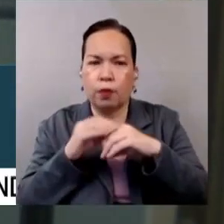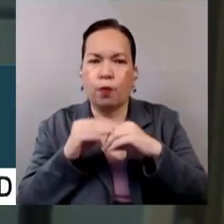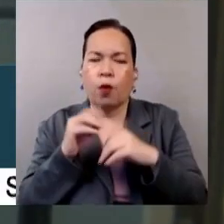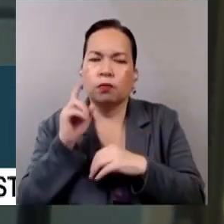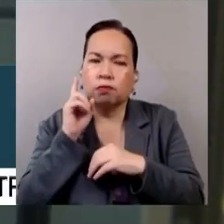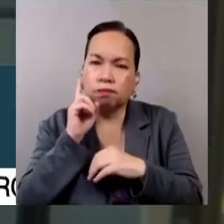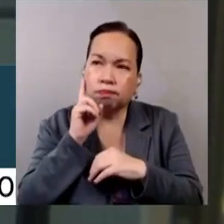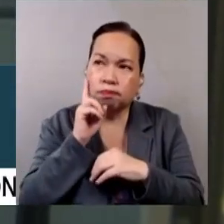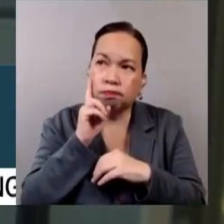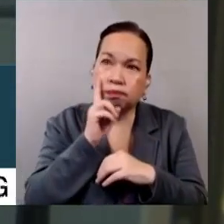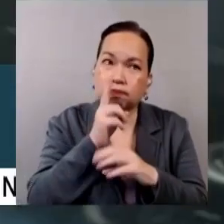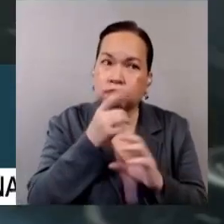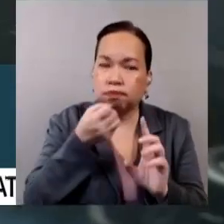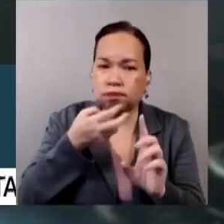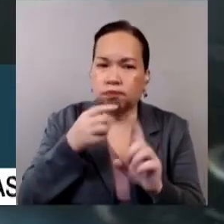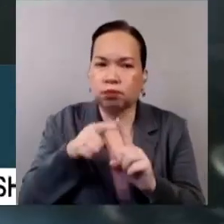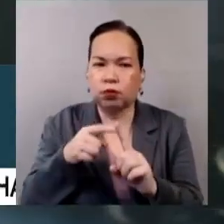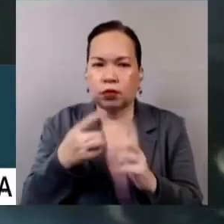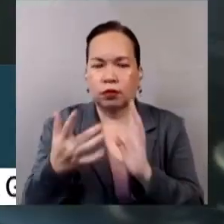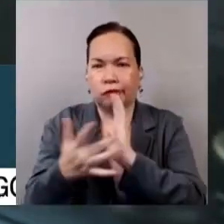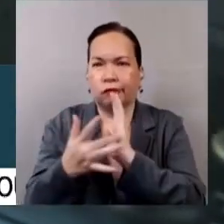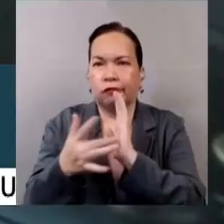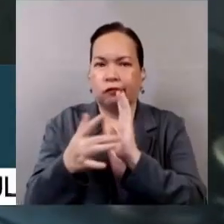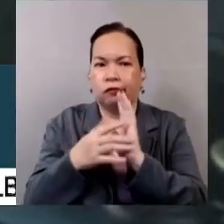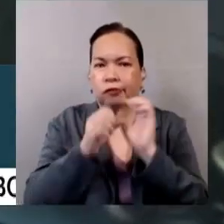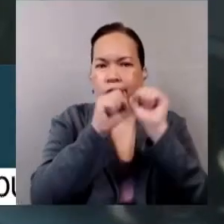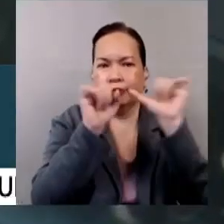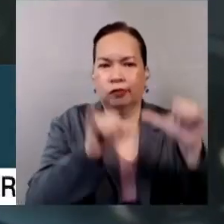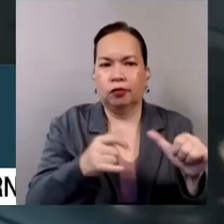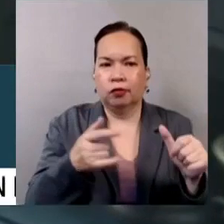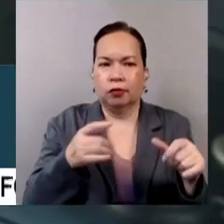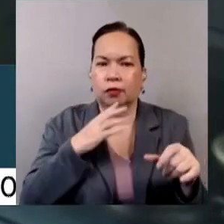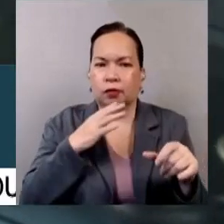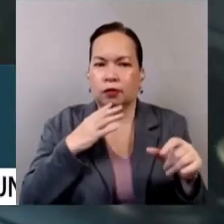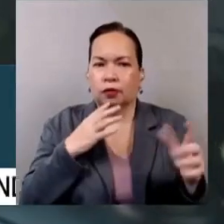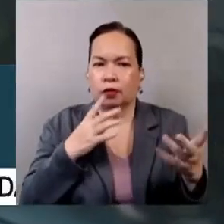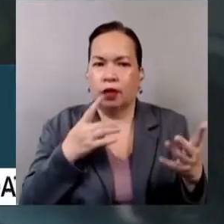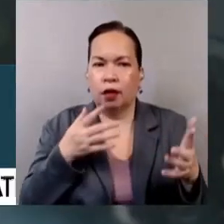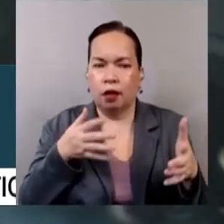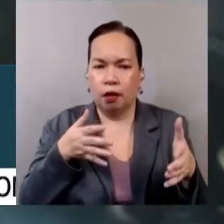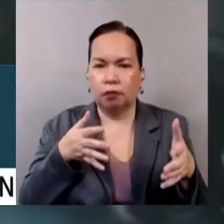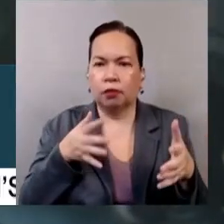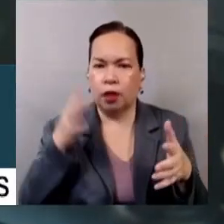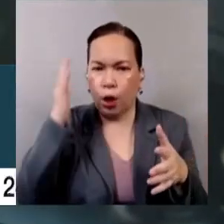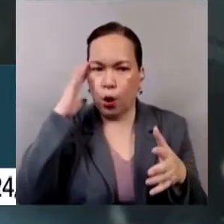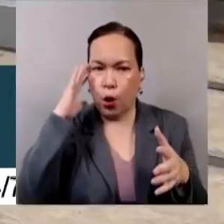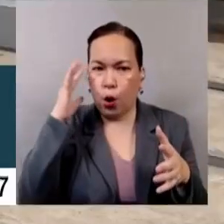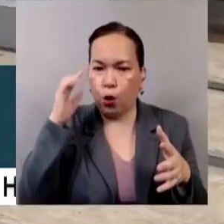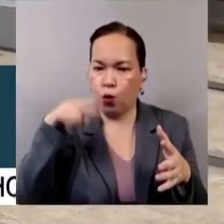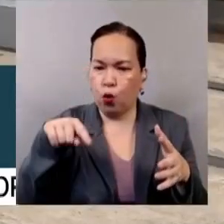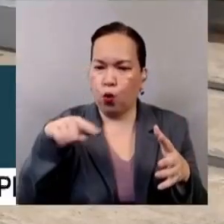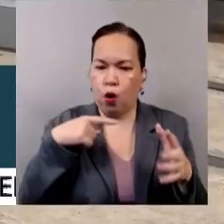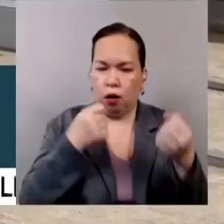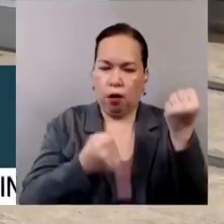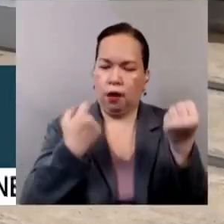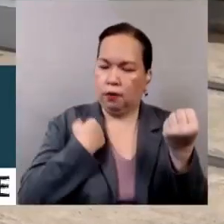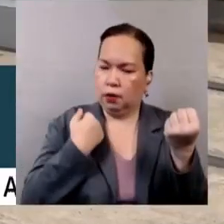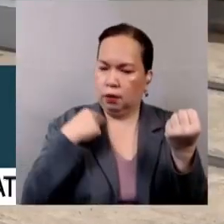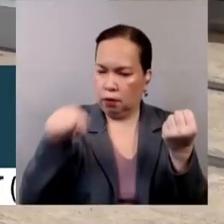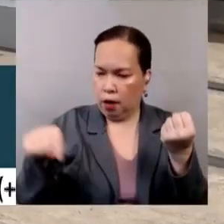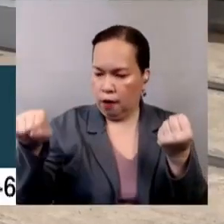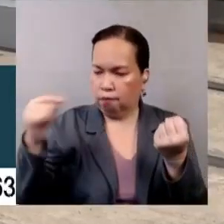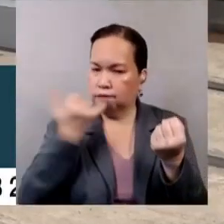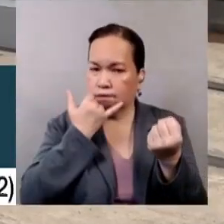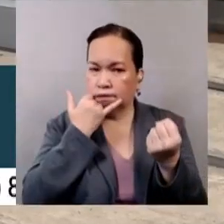and a high-tech console that allows the driver to immediately determine the cause of any glitches. The first batch of the